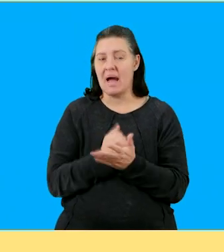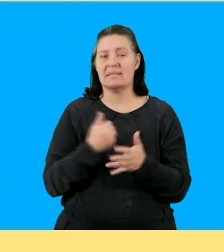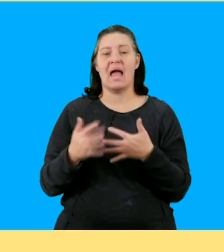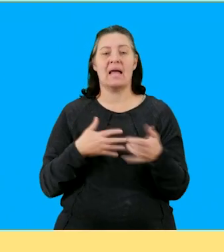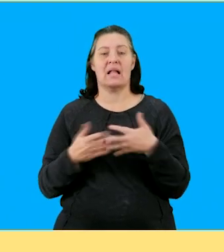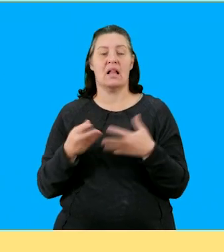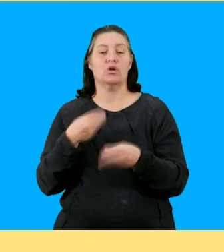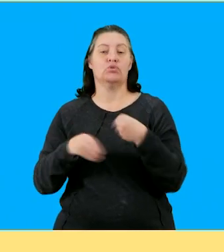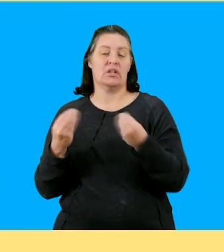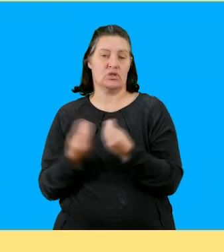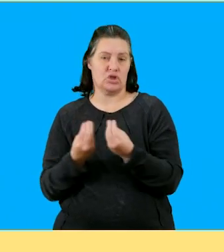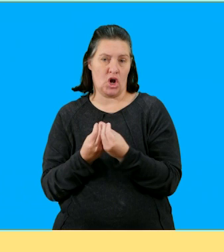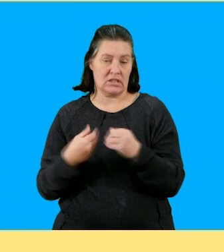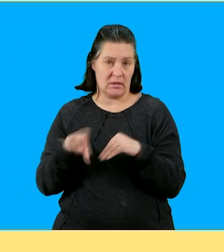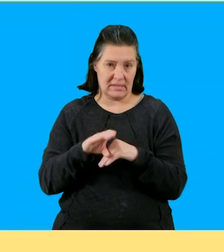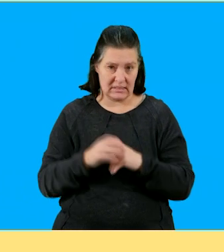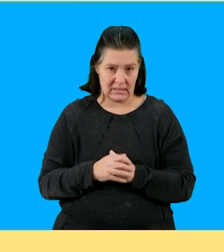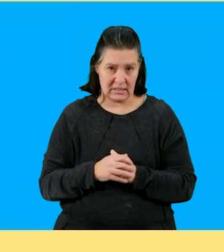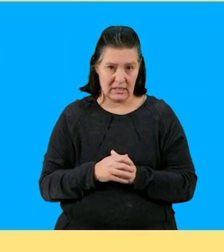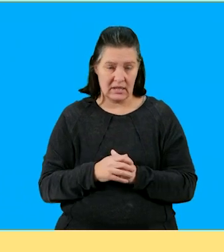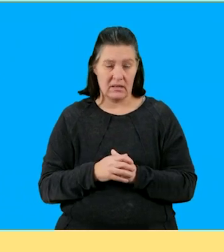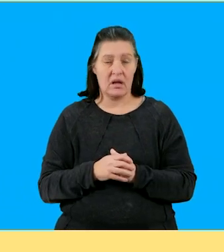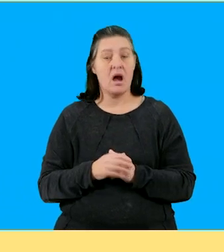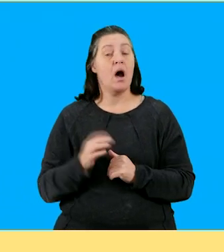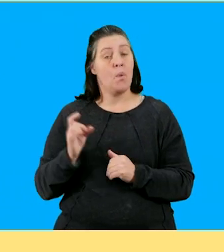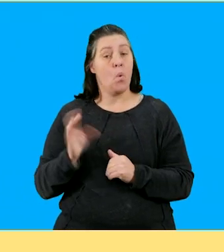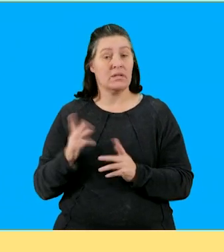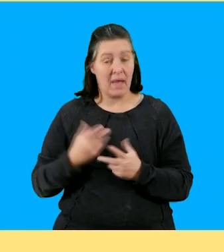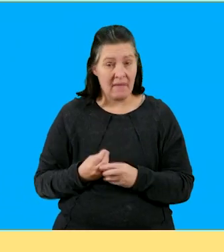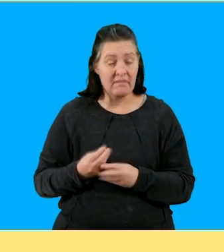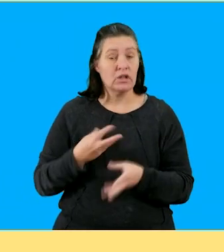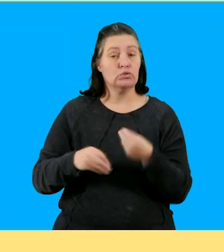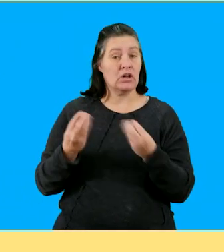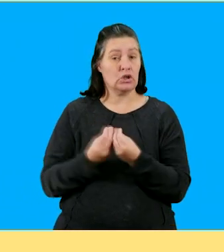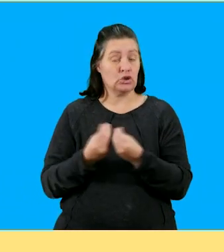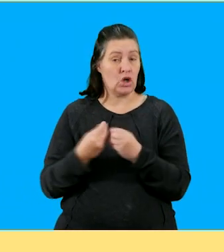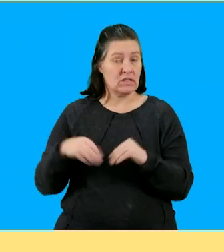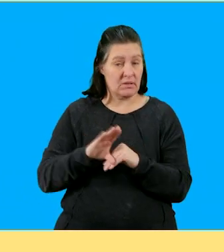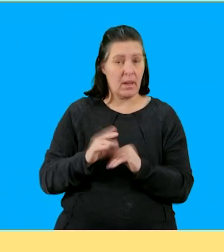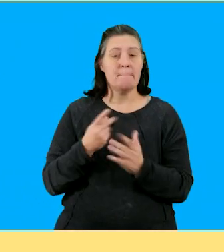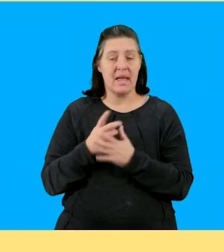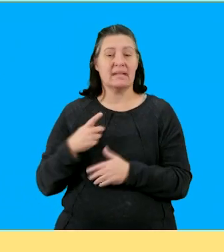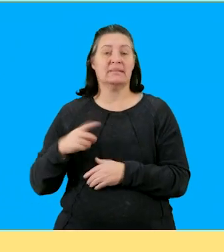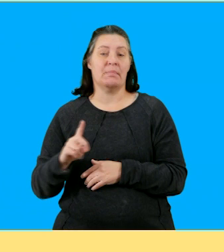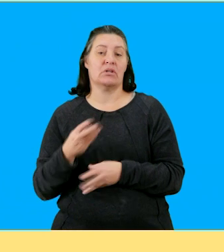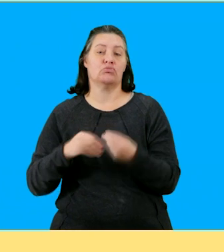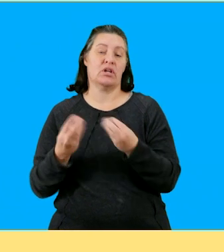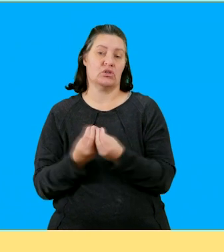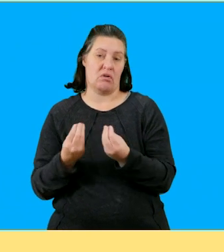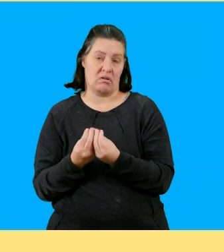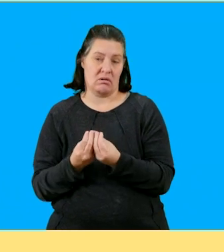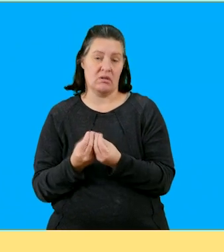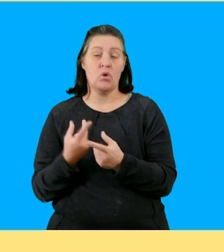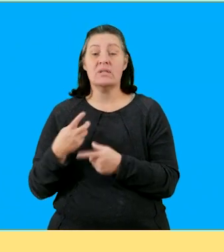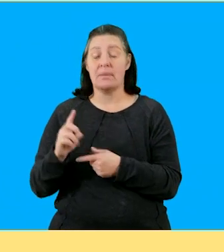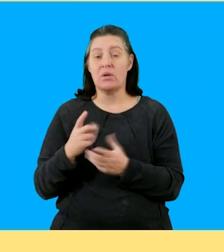with the trading stock surplus. And once I have a trading stock surplus, I will debit my trading stock. So I'm